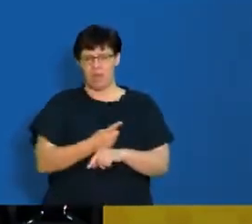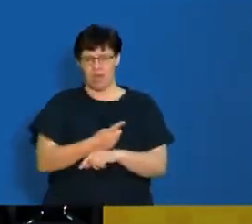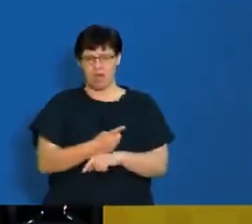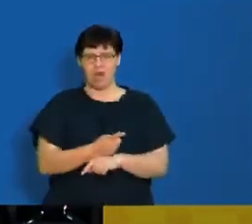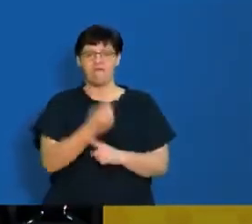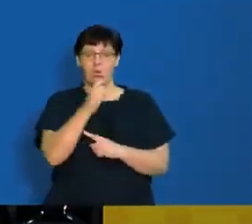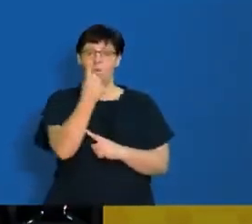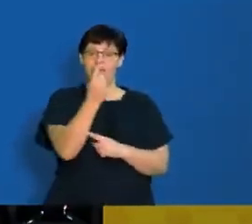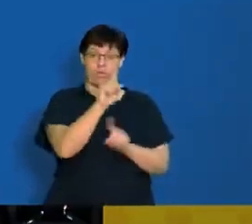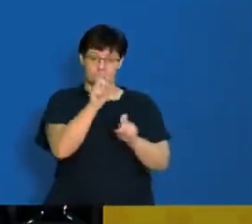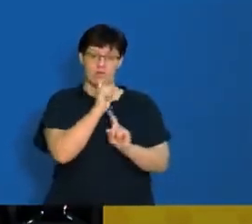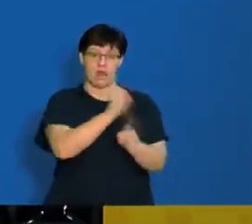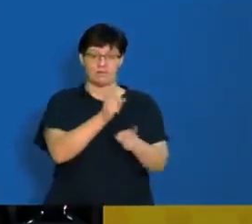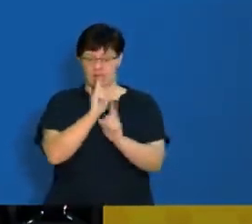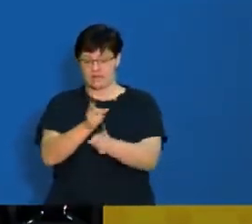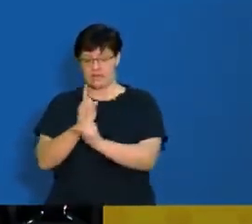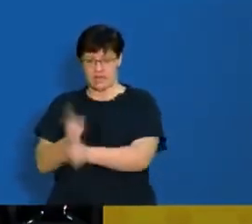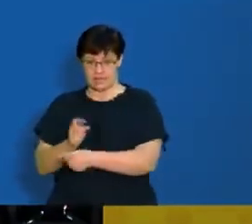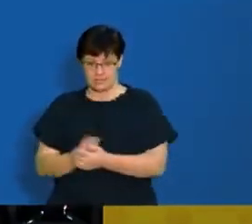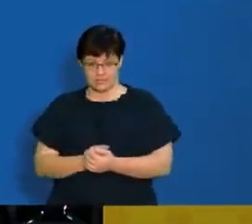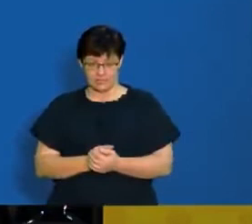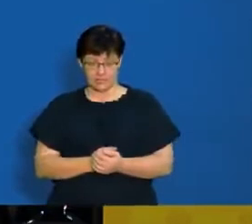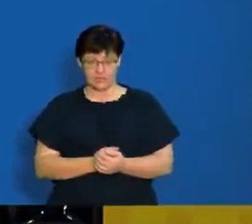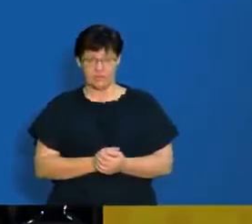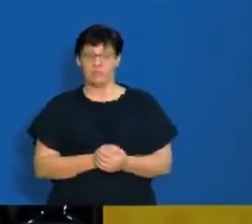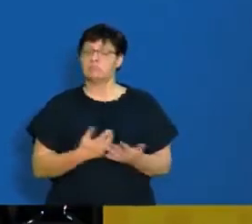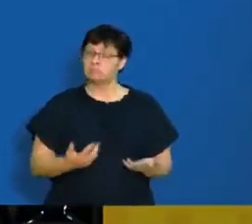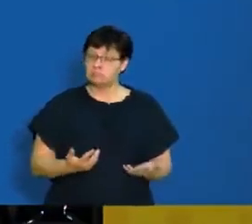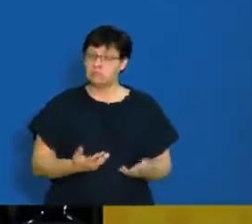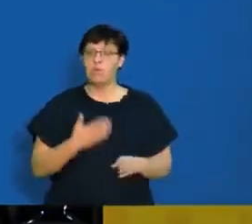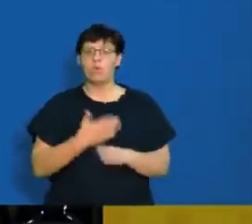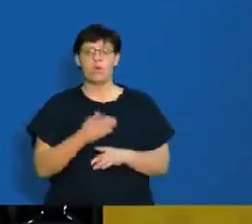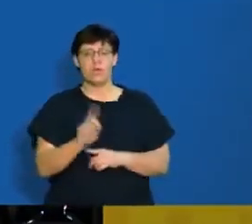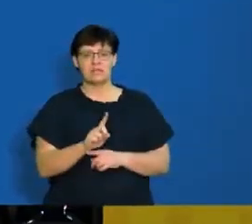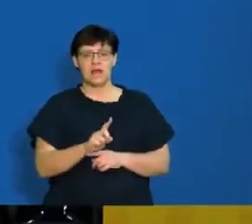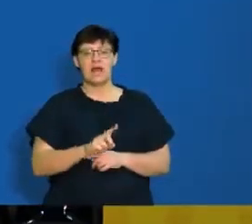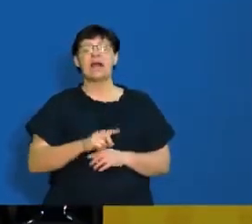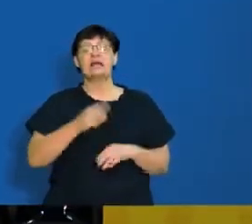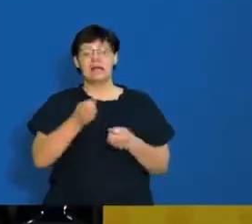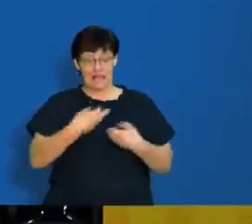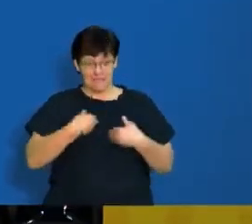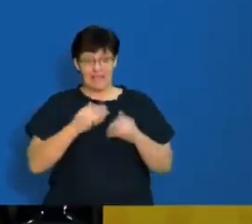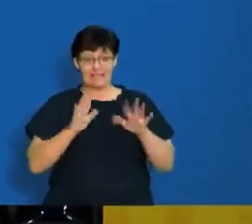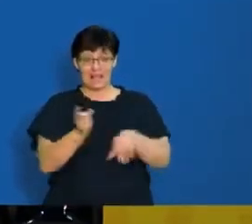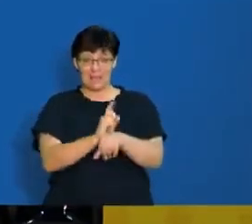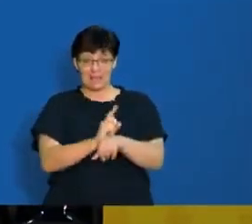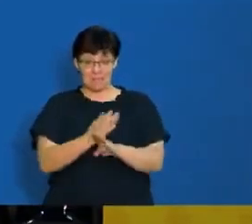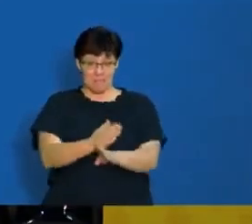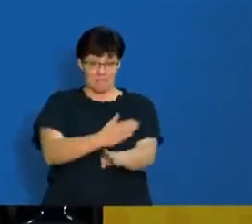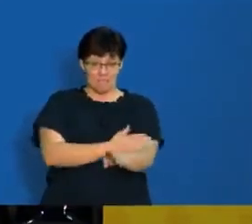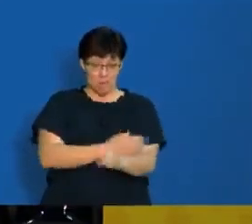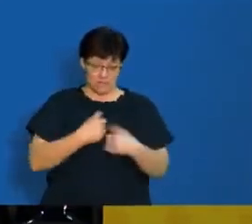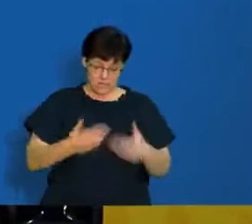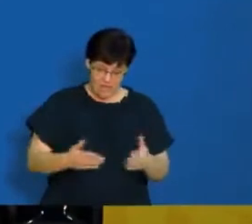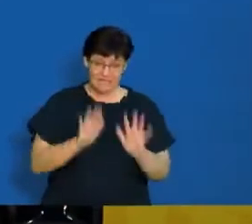per question. Okay, and then what really works is to use the reading time that you're given before you start